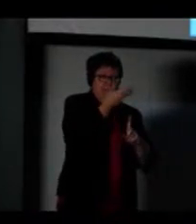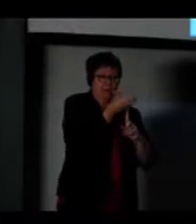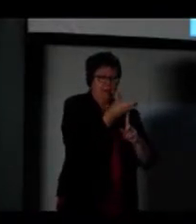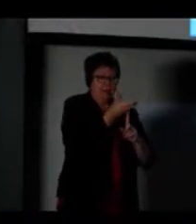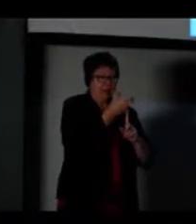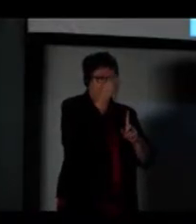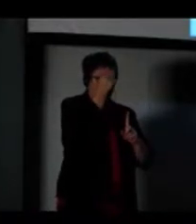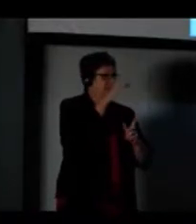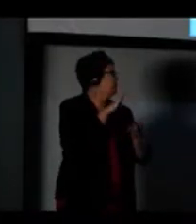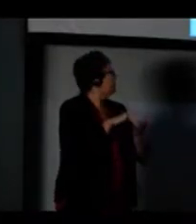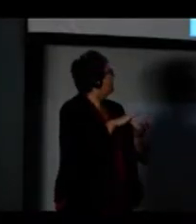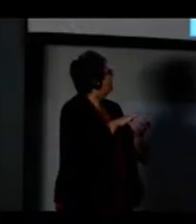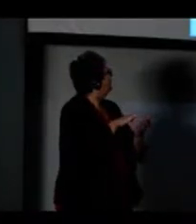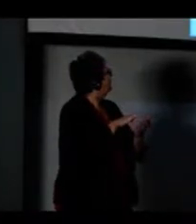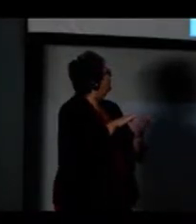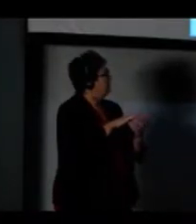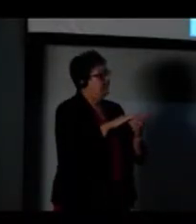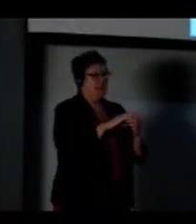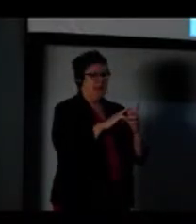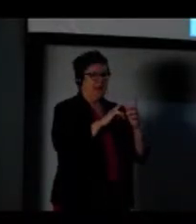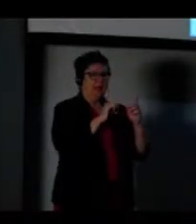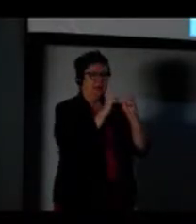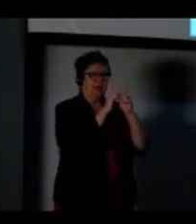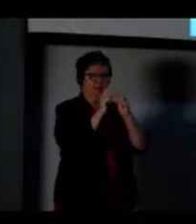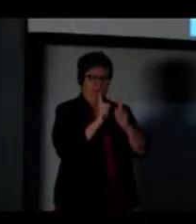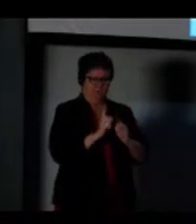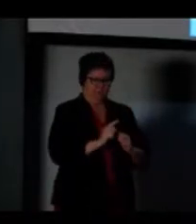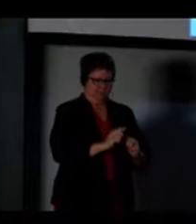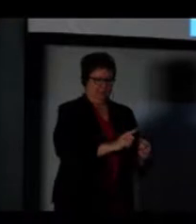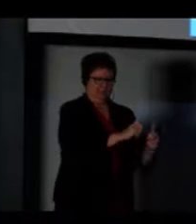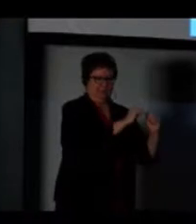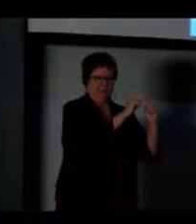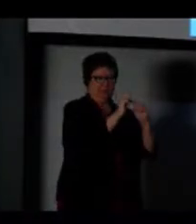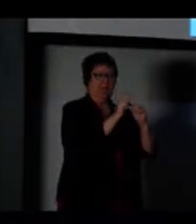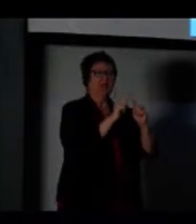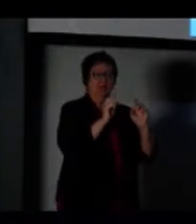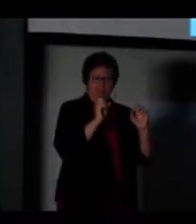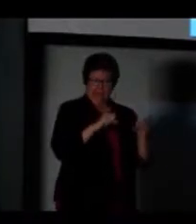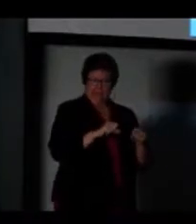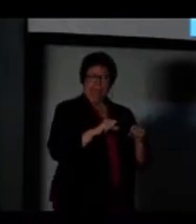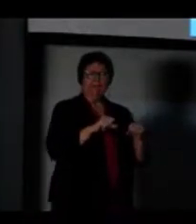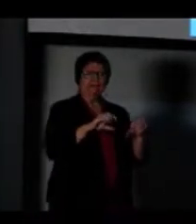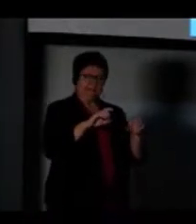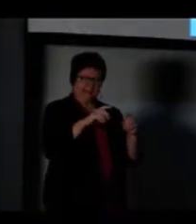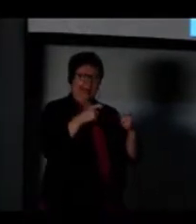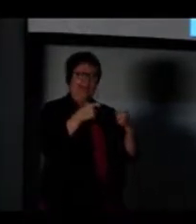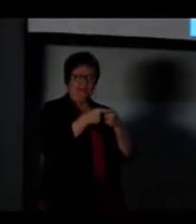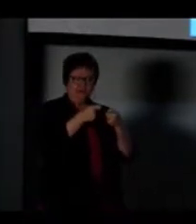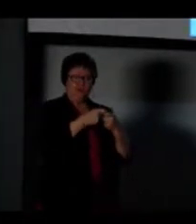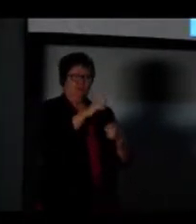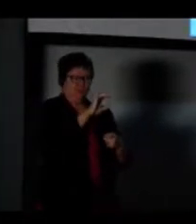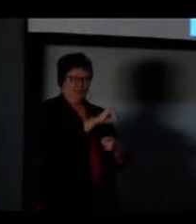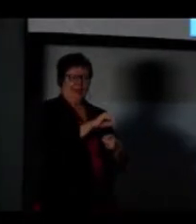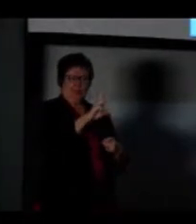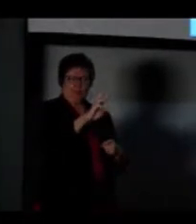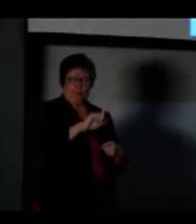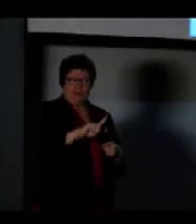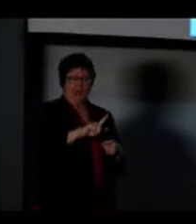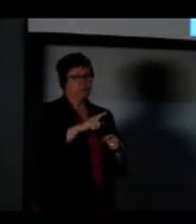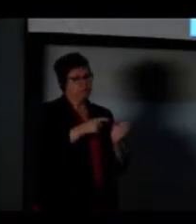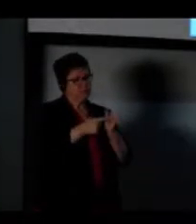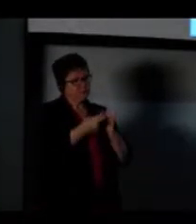can do that reasonably well now. And that's great. We've spent a few years managing to do that. To do it across entire